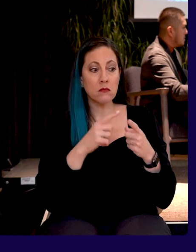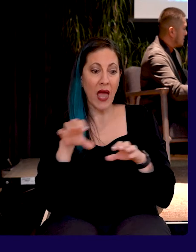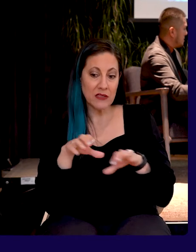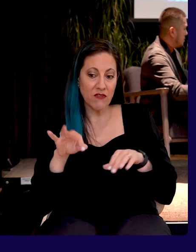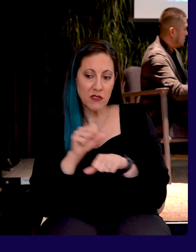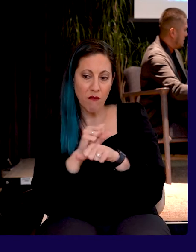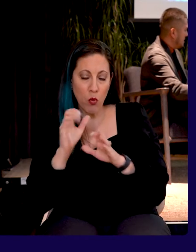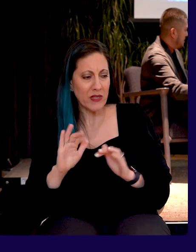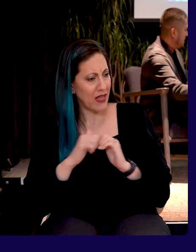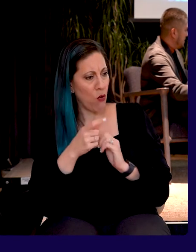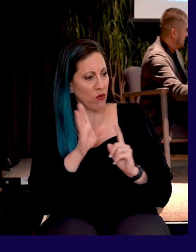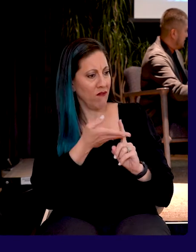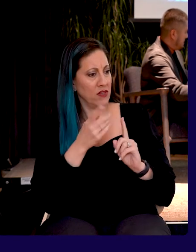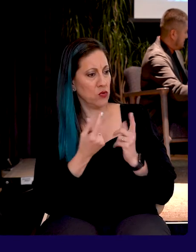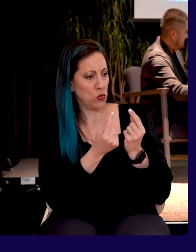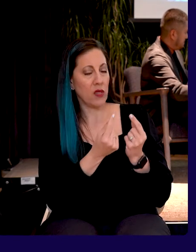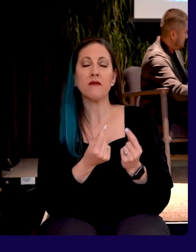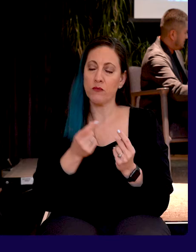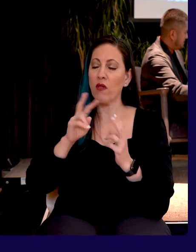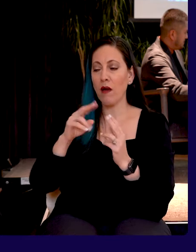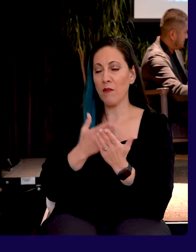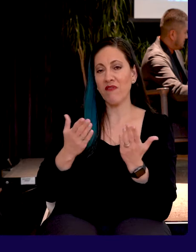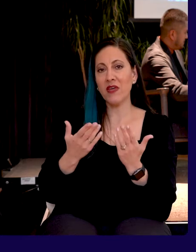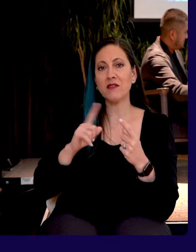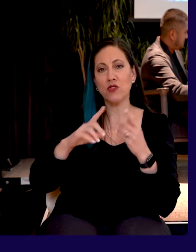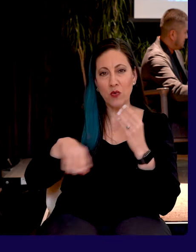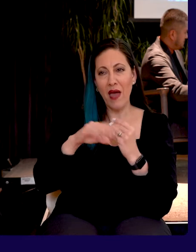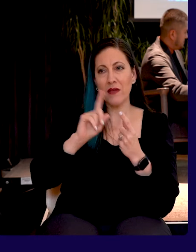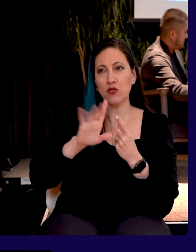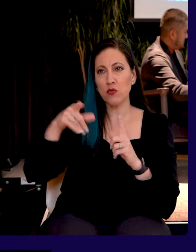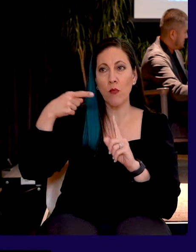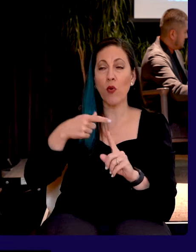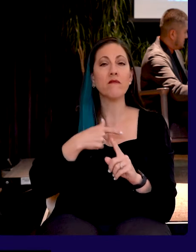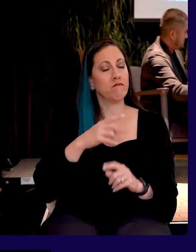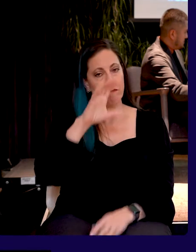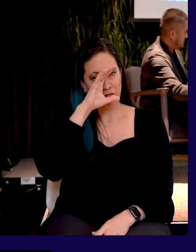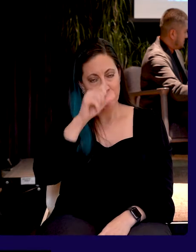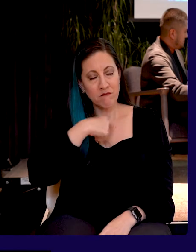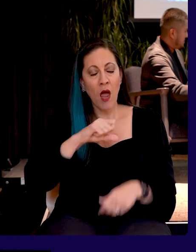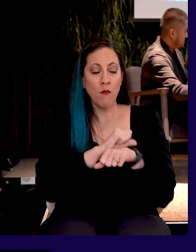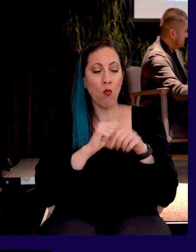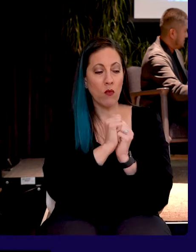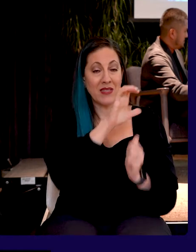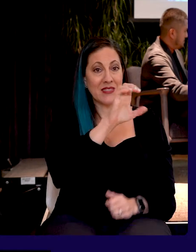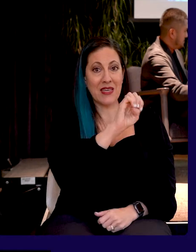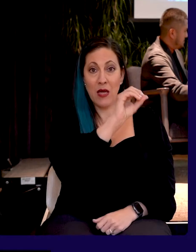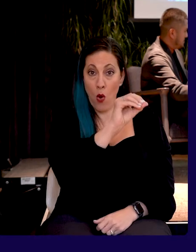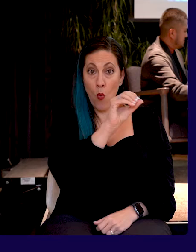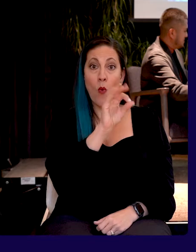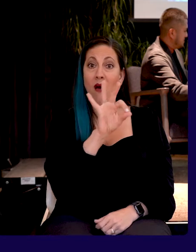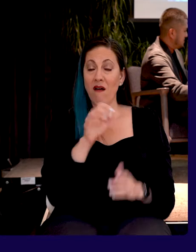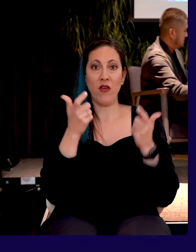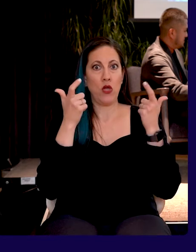How do you get them to do that? Well, there's a couple things, and just building on your point, it was fascinating. I was working with the CEO of a fast casual